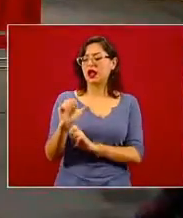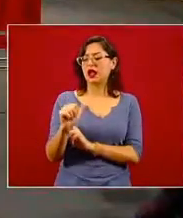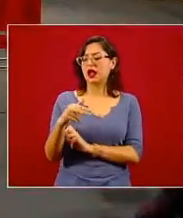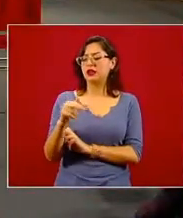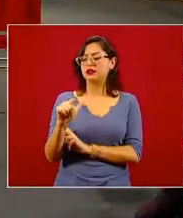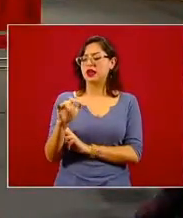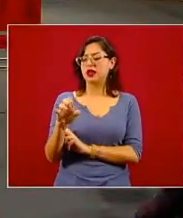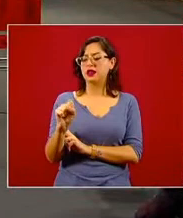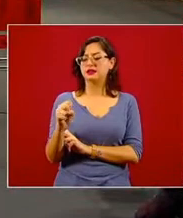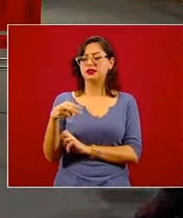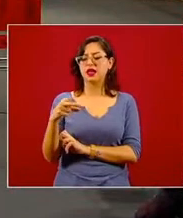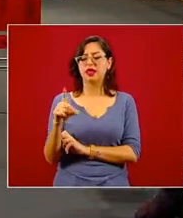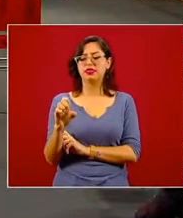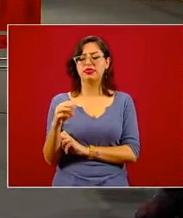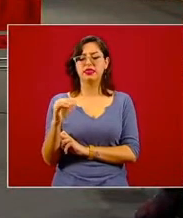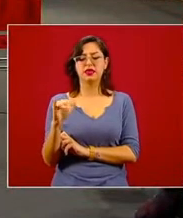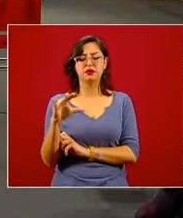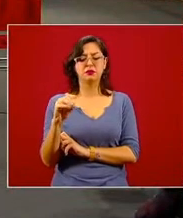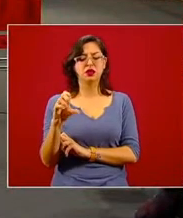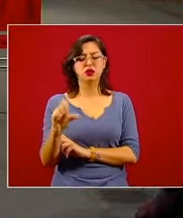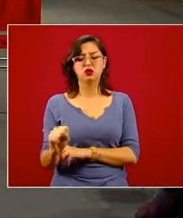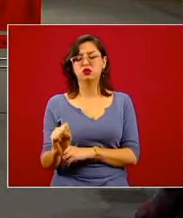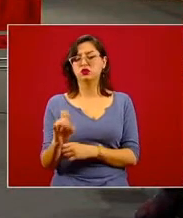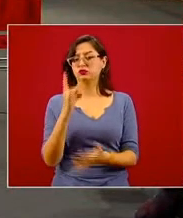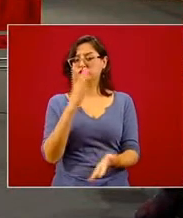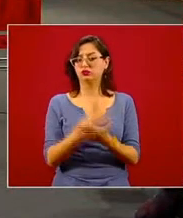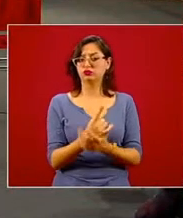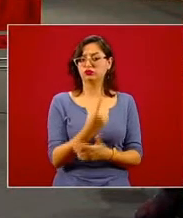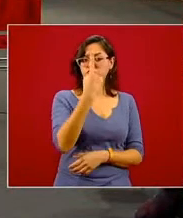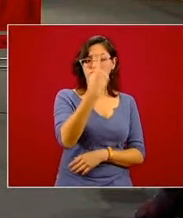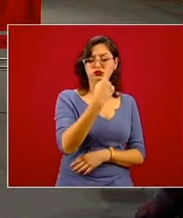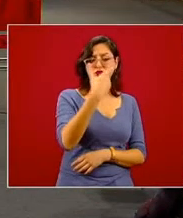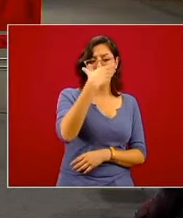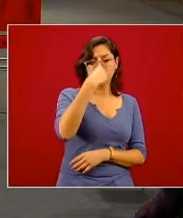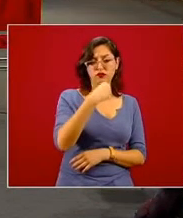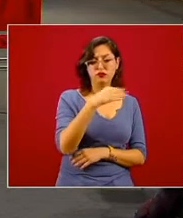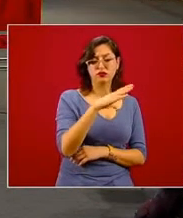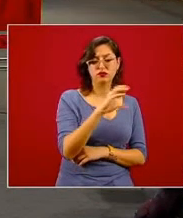And we've seen that in the different endemic channels, not